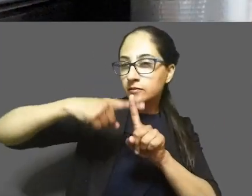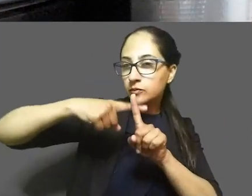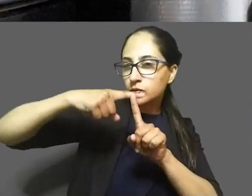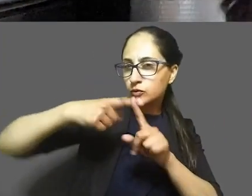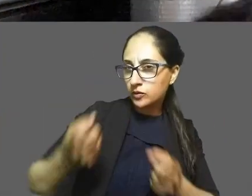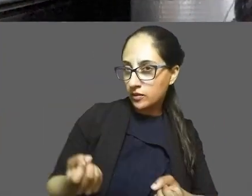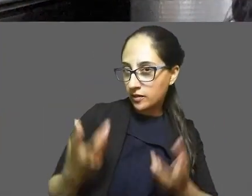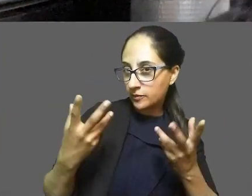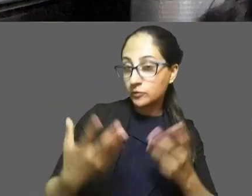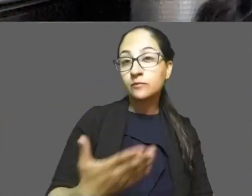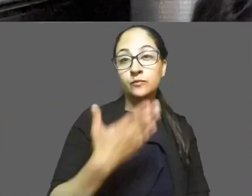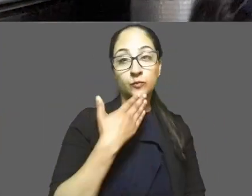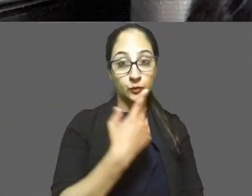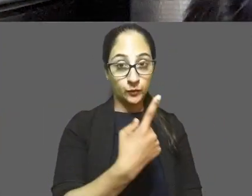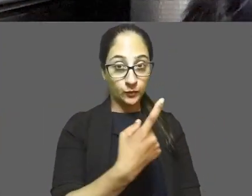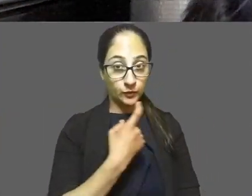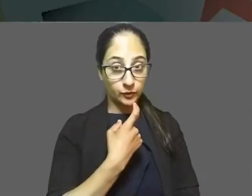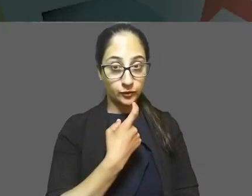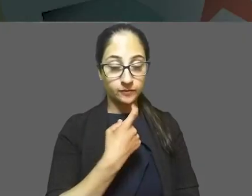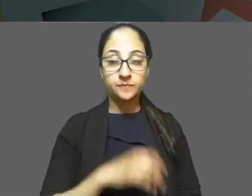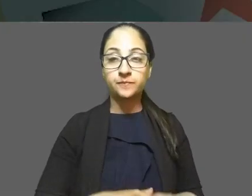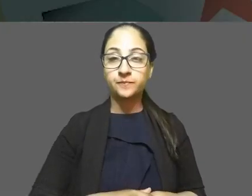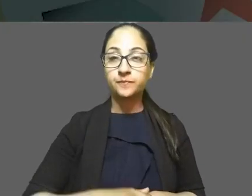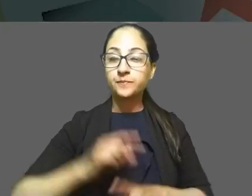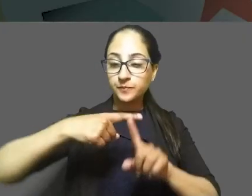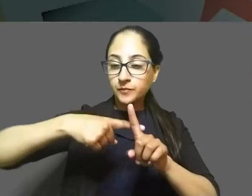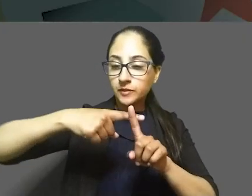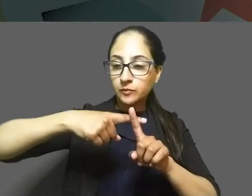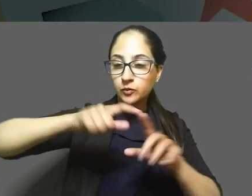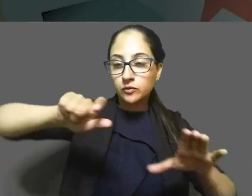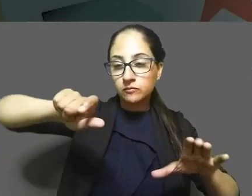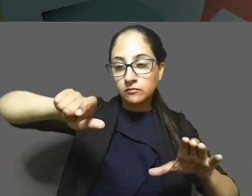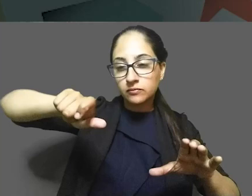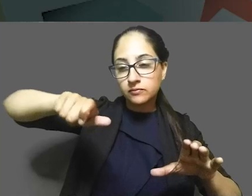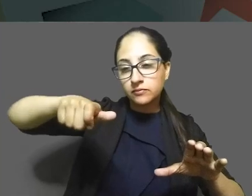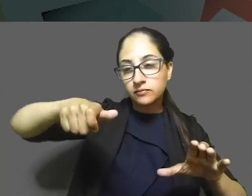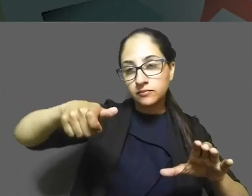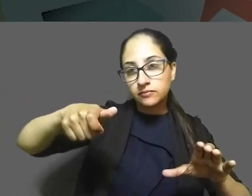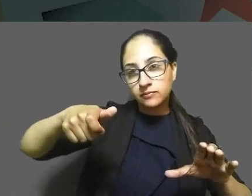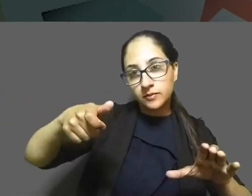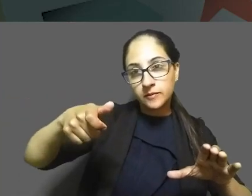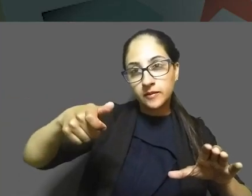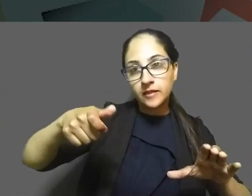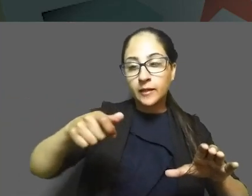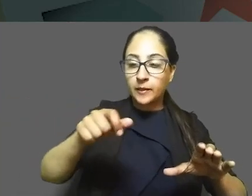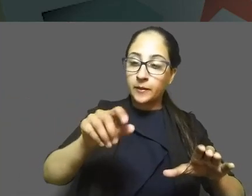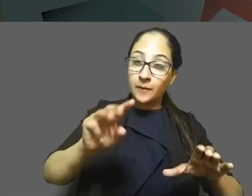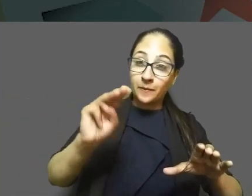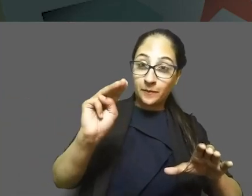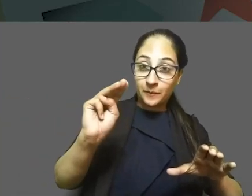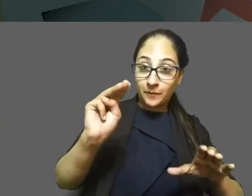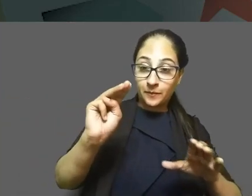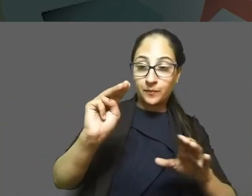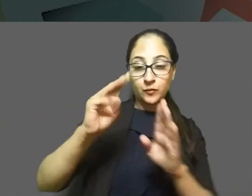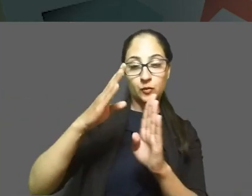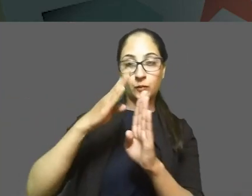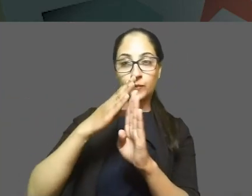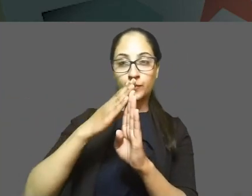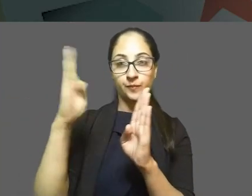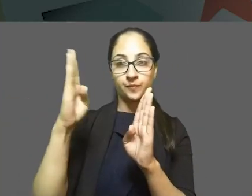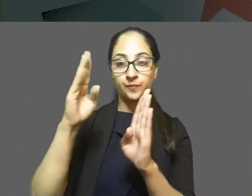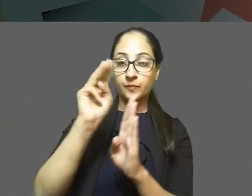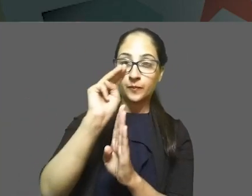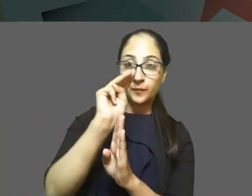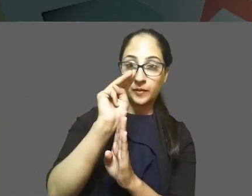high should the heat be on the stove? Great question. The heat should be on high medium. And I say high